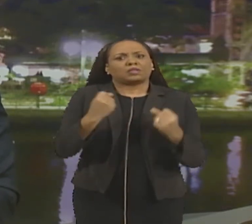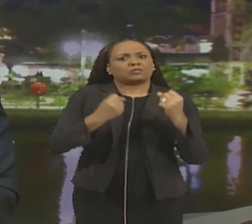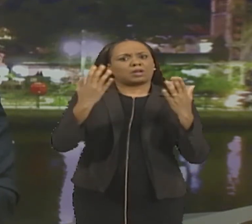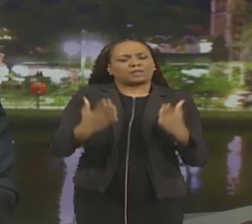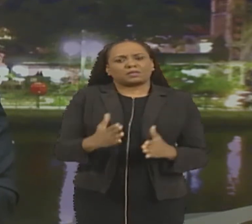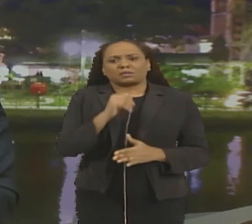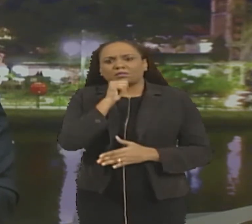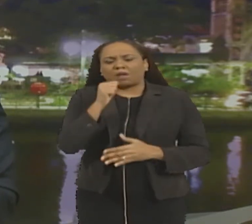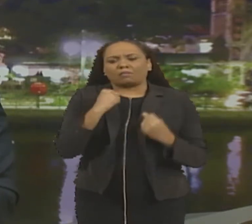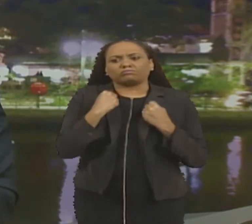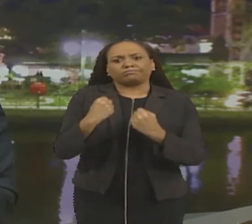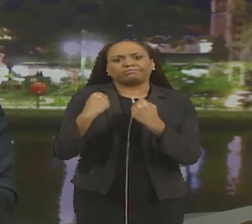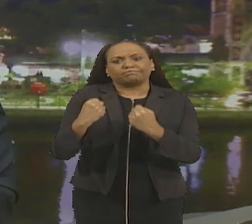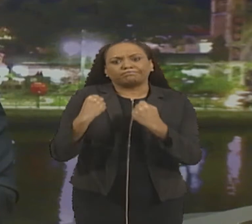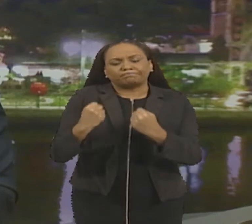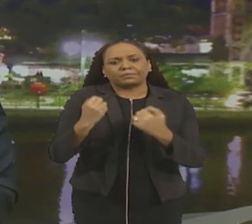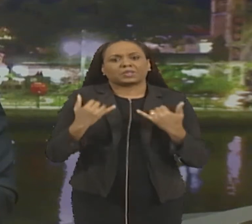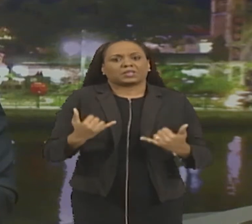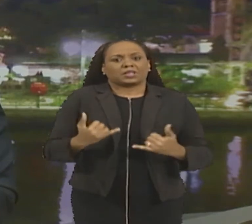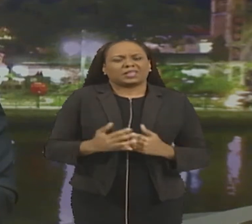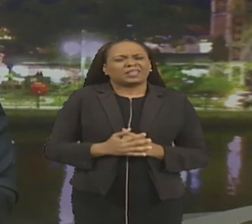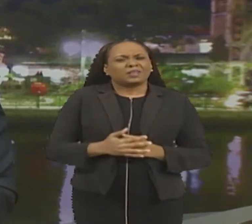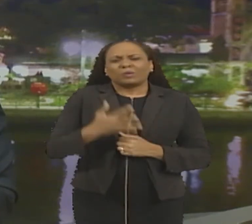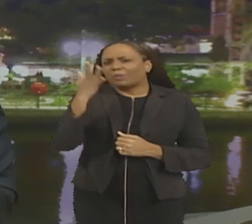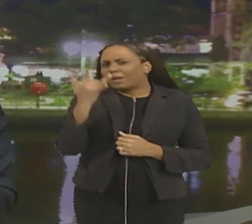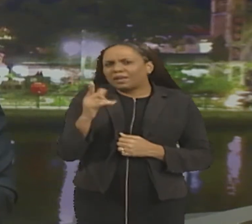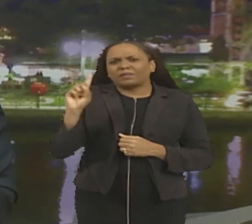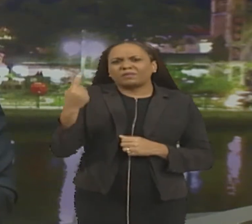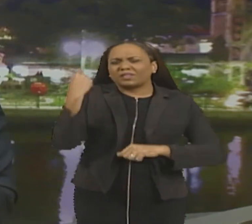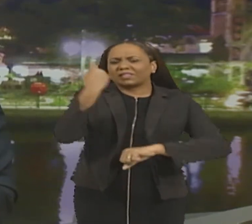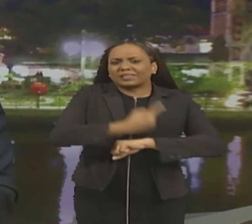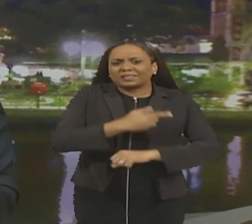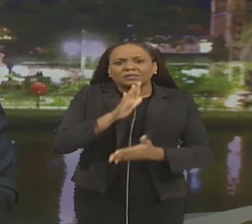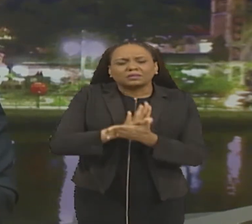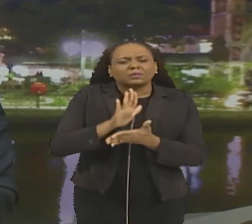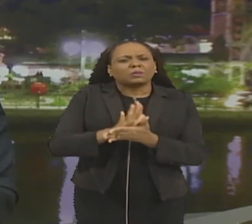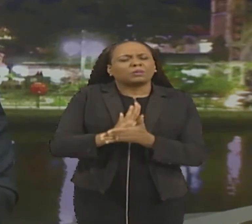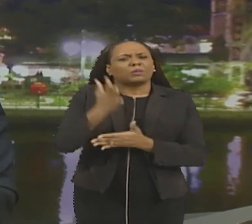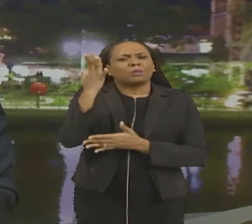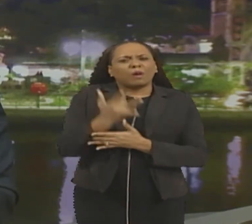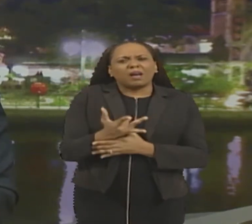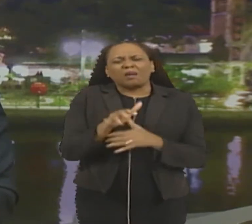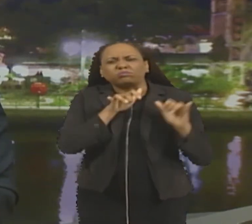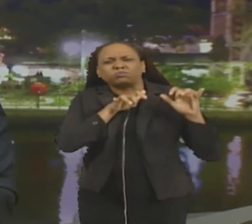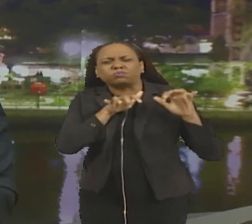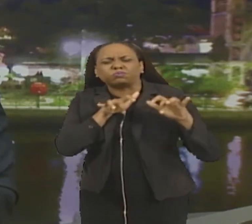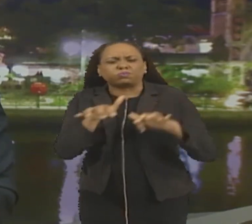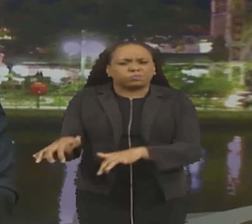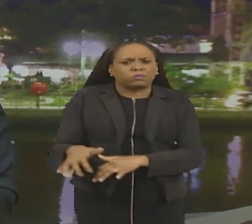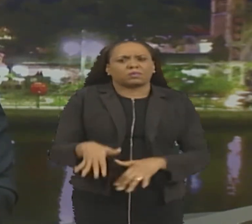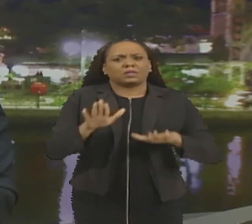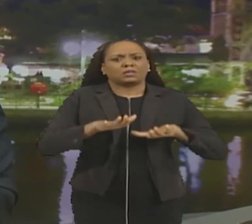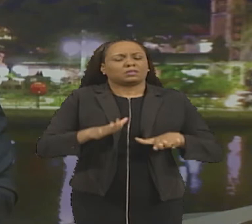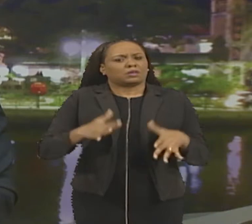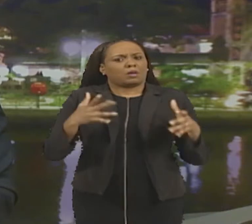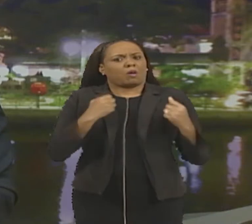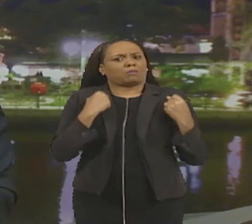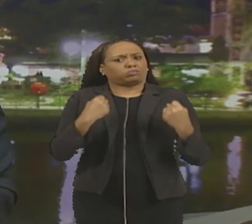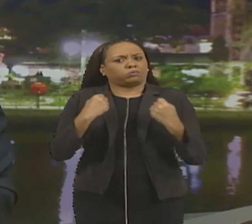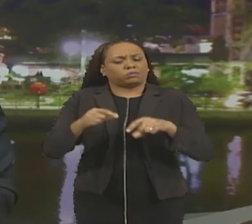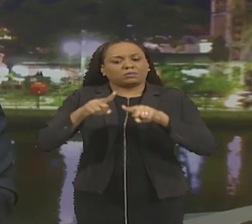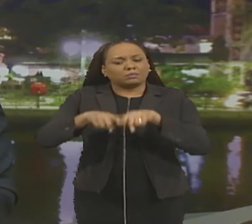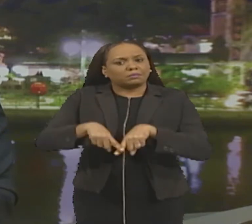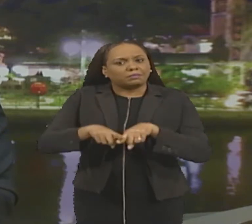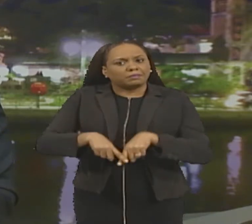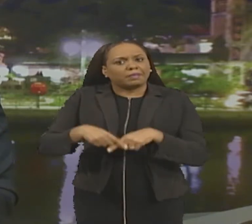particularly disappointed that this was done on the first day of the new school term, when thousands of children were among the commuters depending